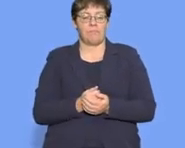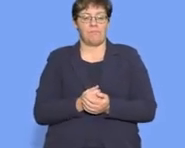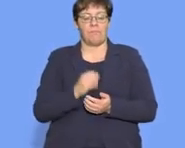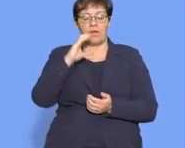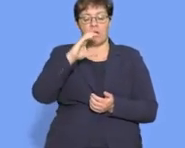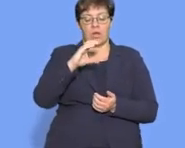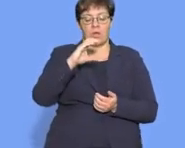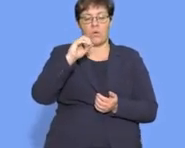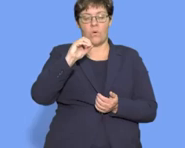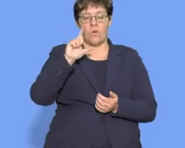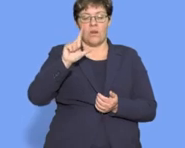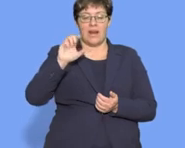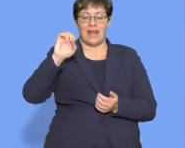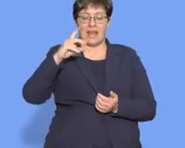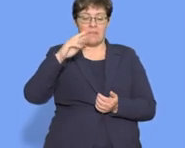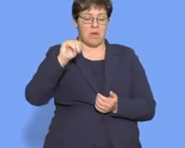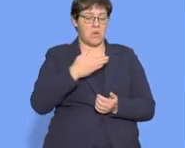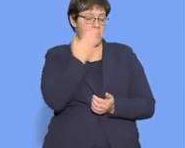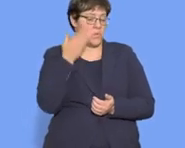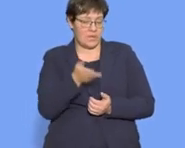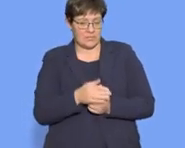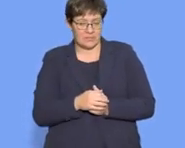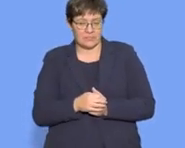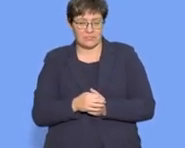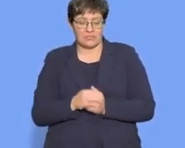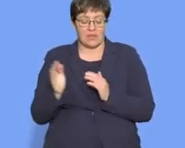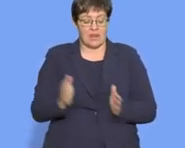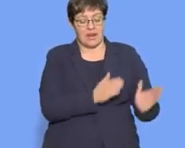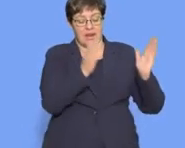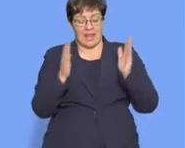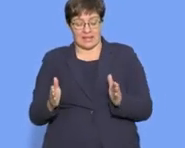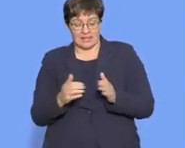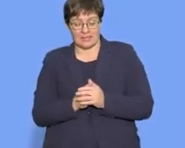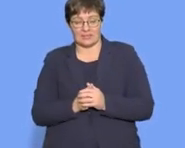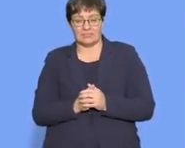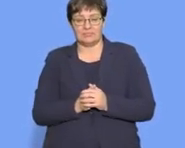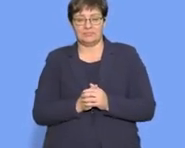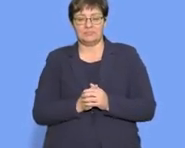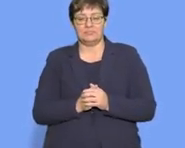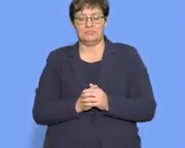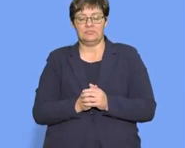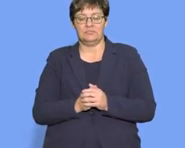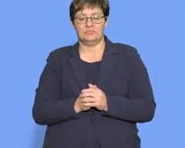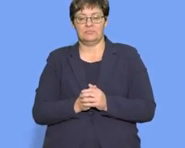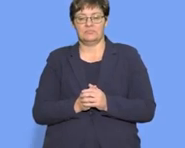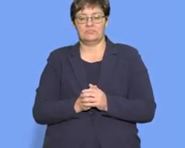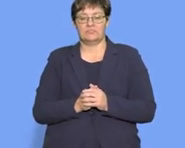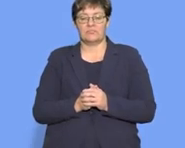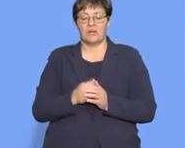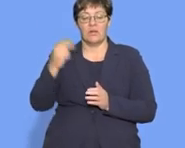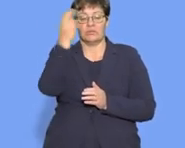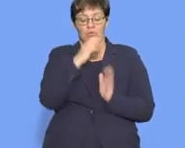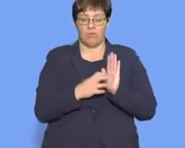Next picture we're going on to is a drawn diagram showing